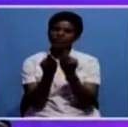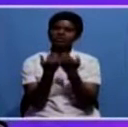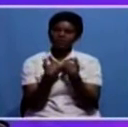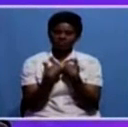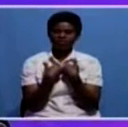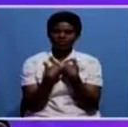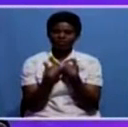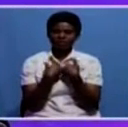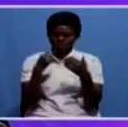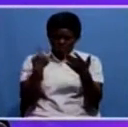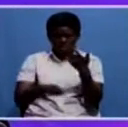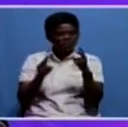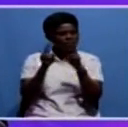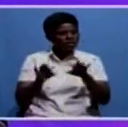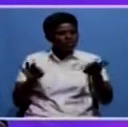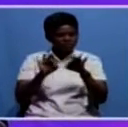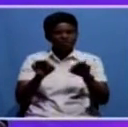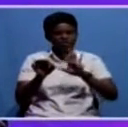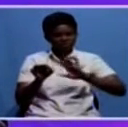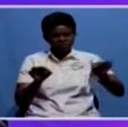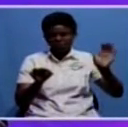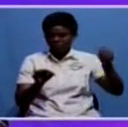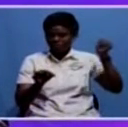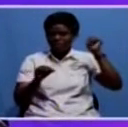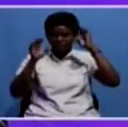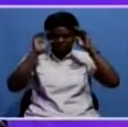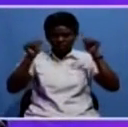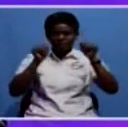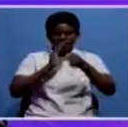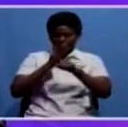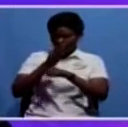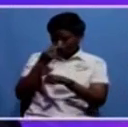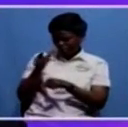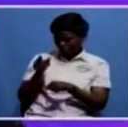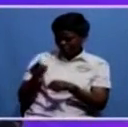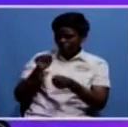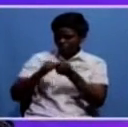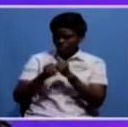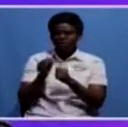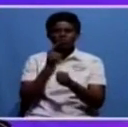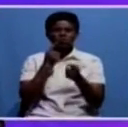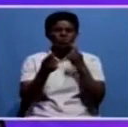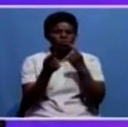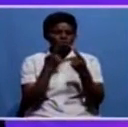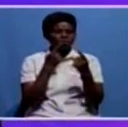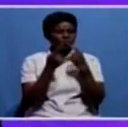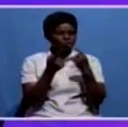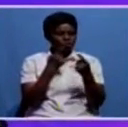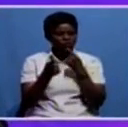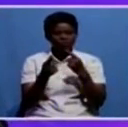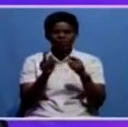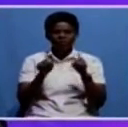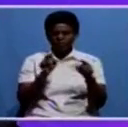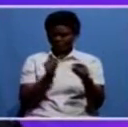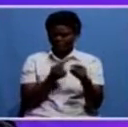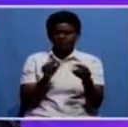And that's what is preoccupying the president. That's why as soon as we noticed that, look, we have talked, this relationship, we don't seem to be going